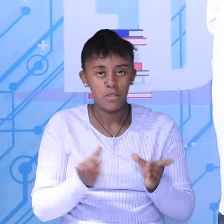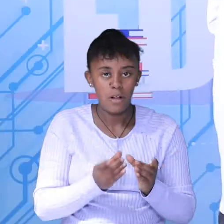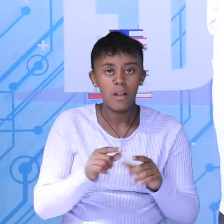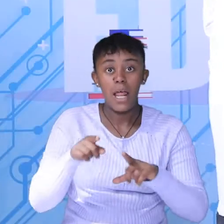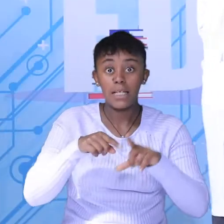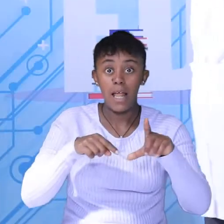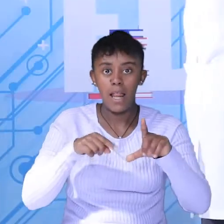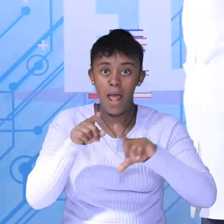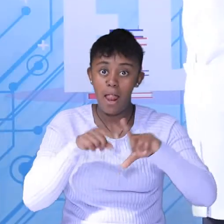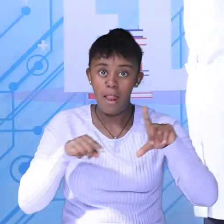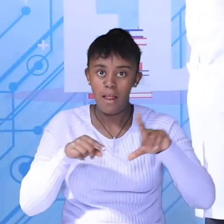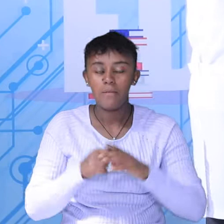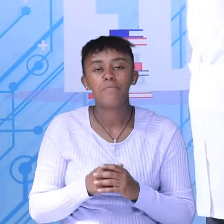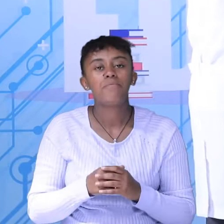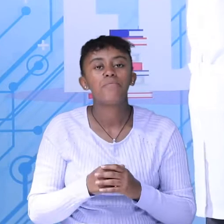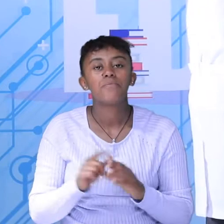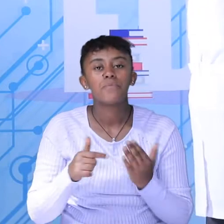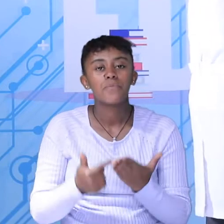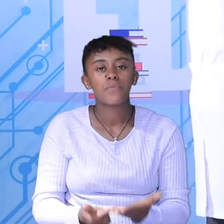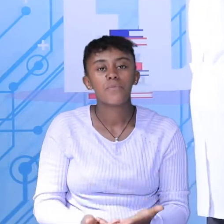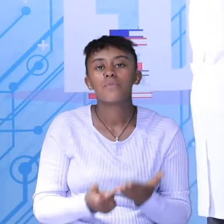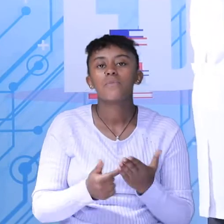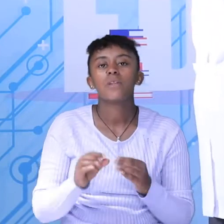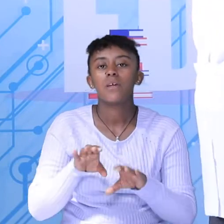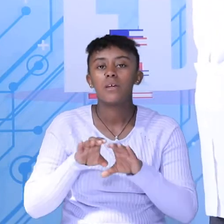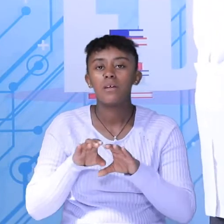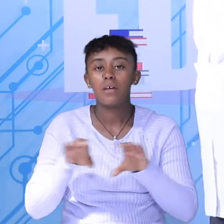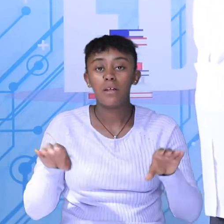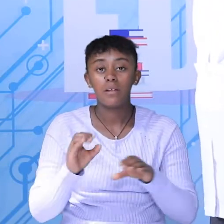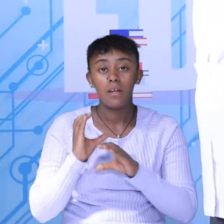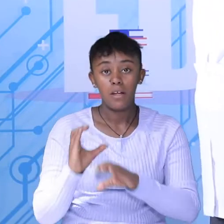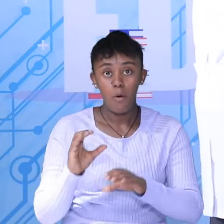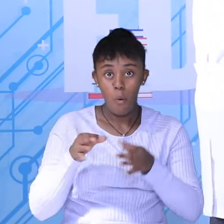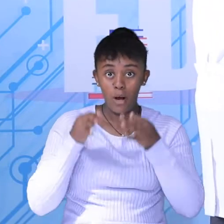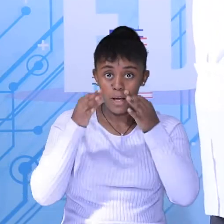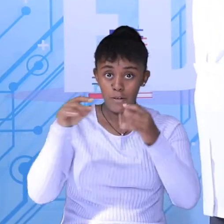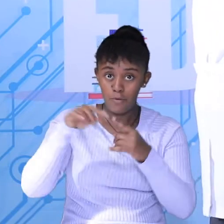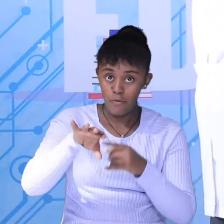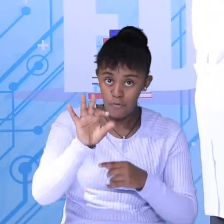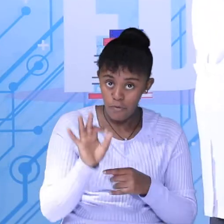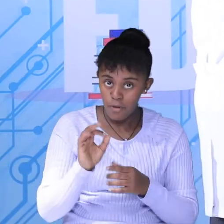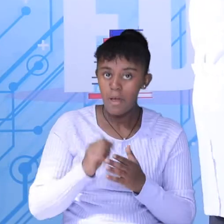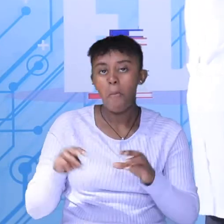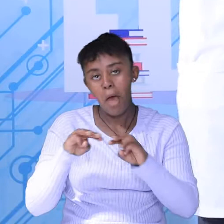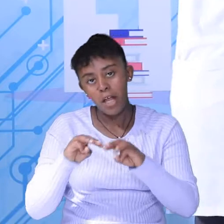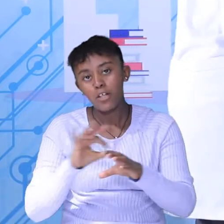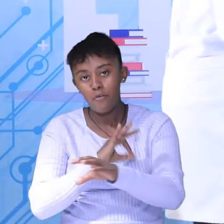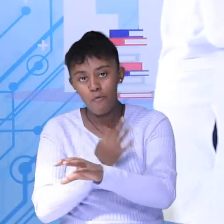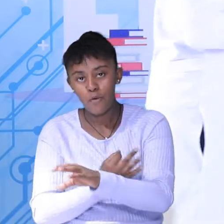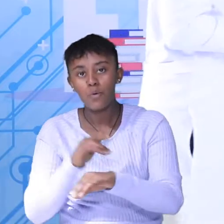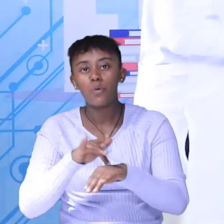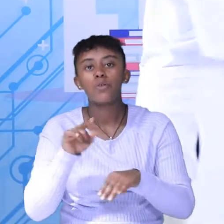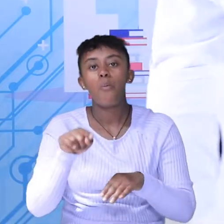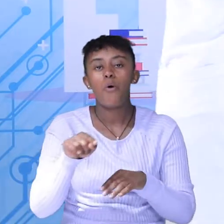L. Okay? It's possible to find the force on current carrying conductor. It's possible to find magnetic force on a